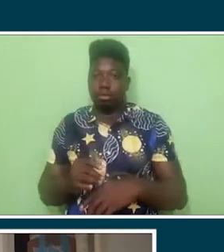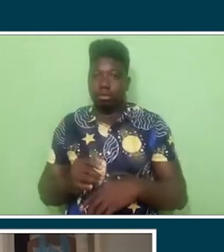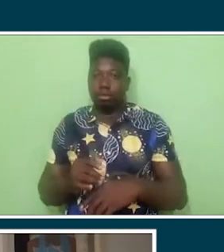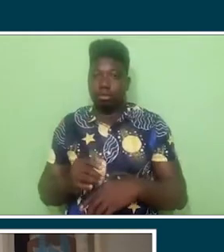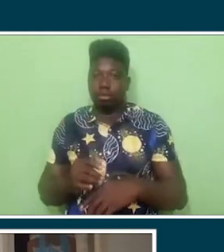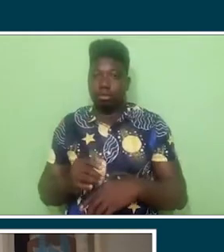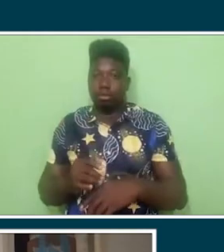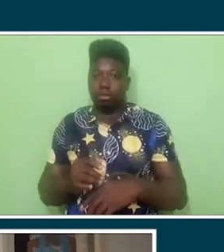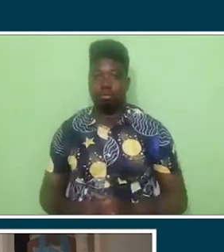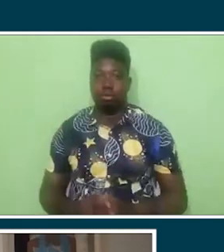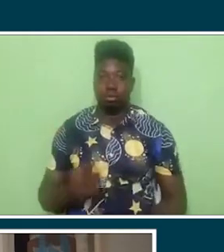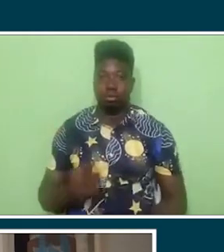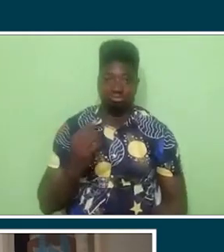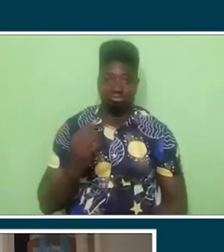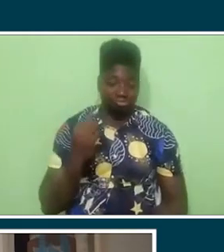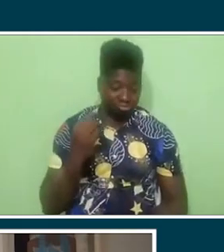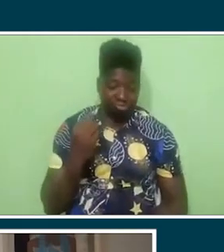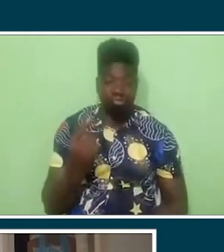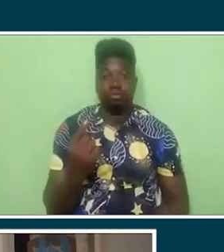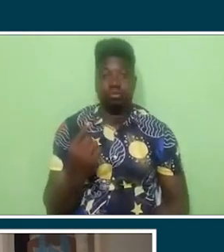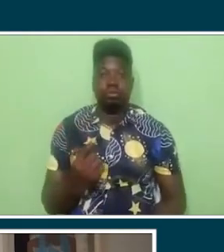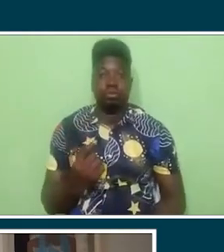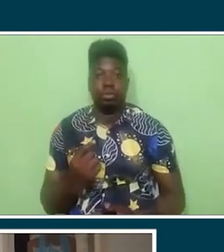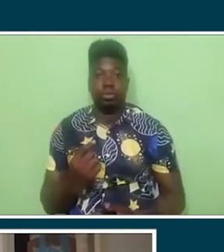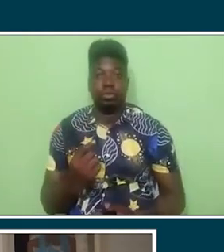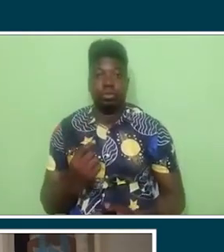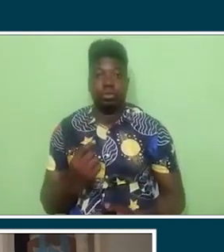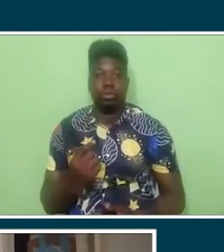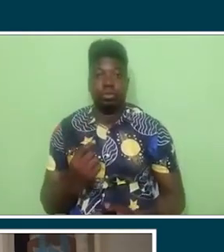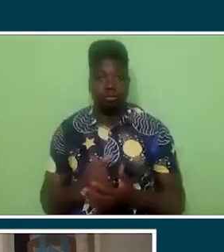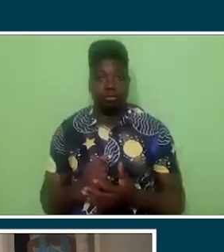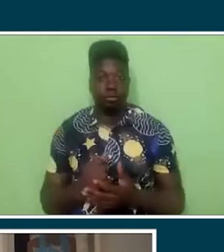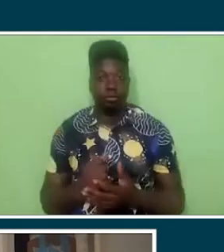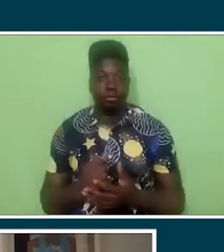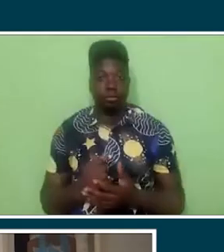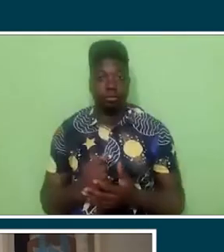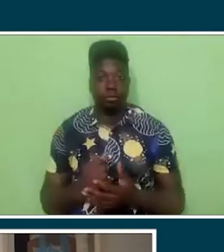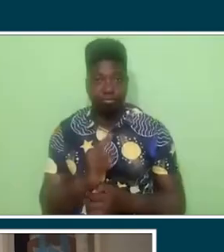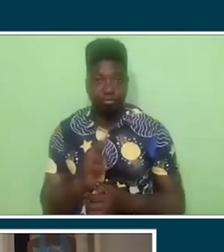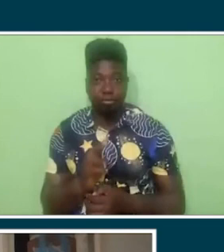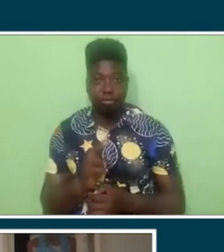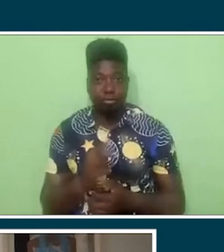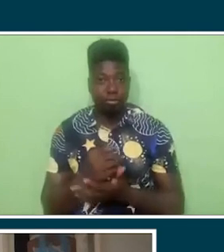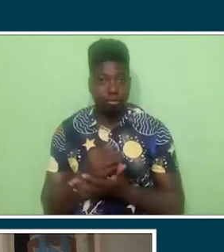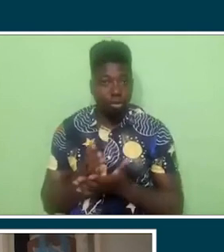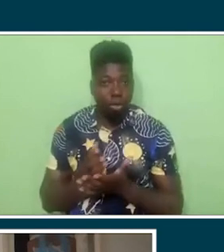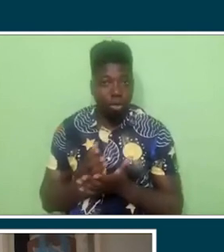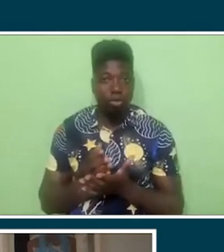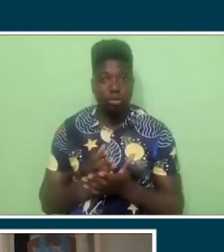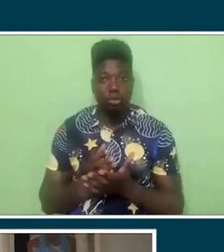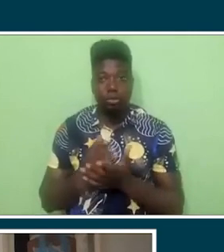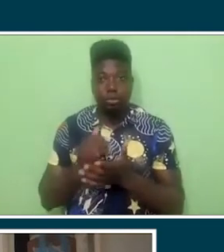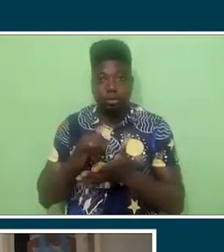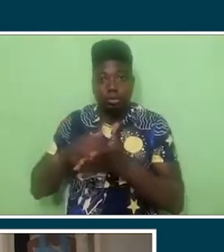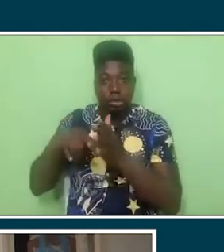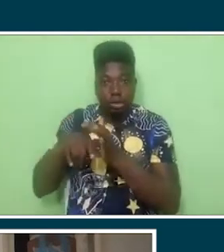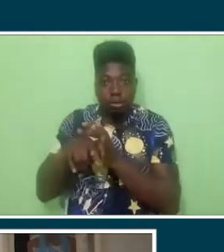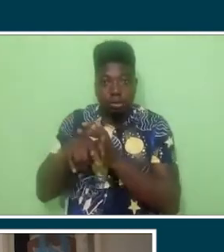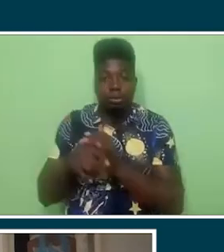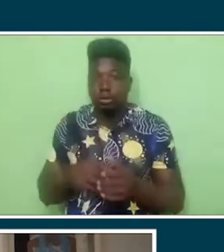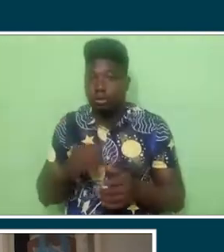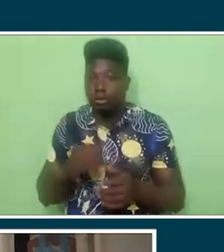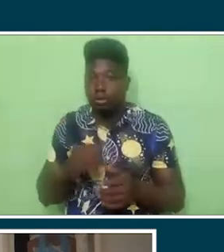One, is it? And why is it that self-love and spiritual freedom are deeply connected when we're talking